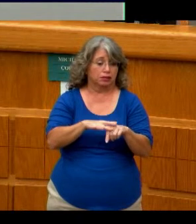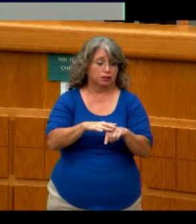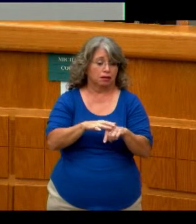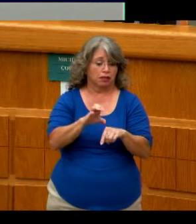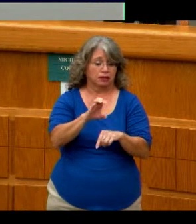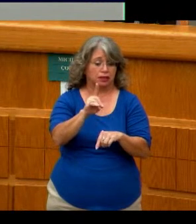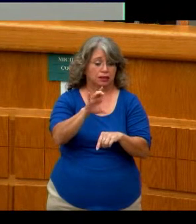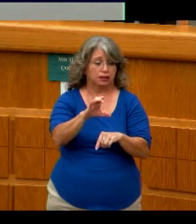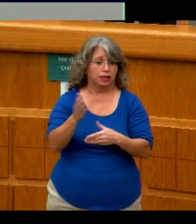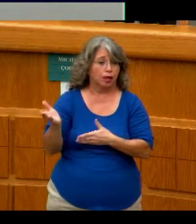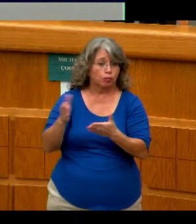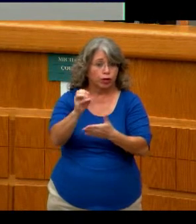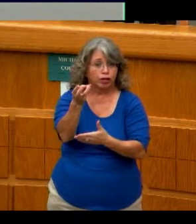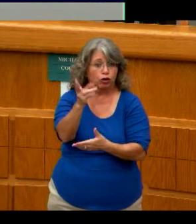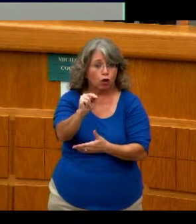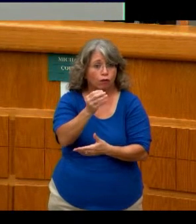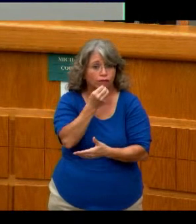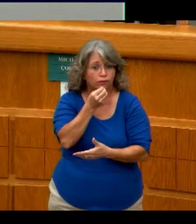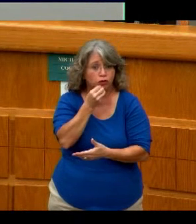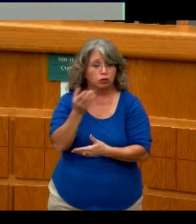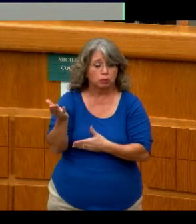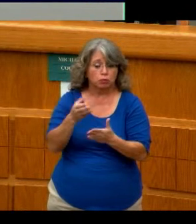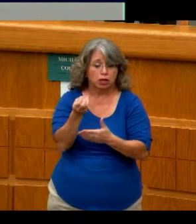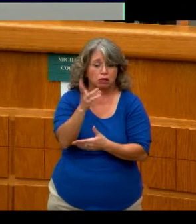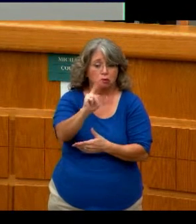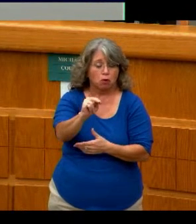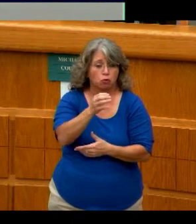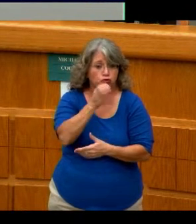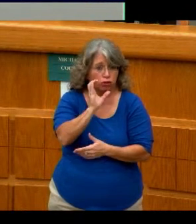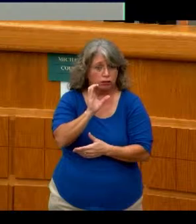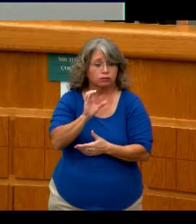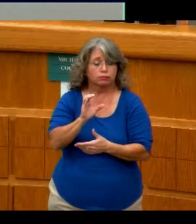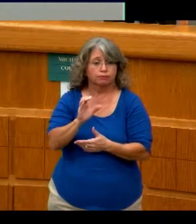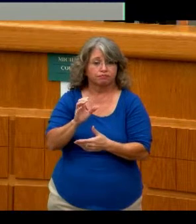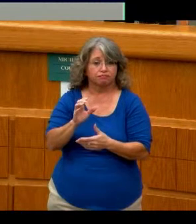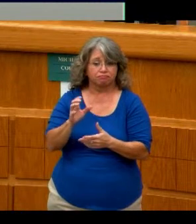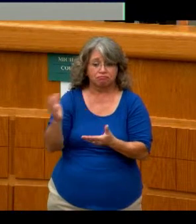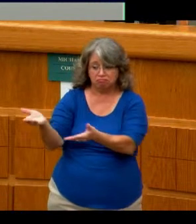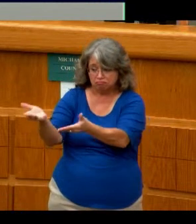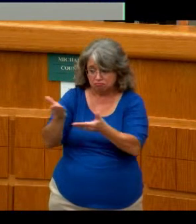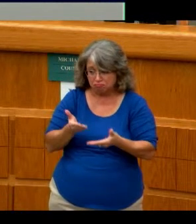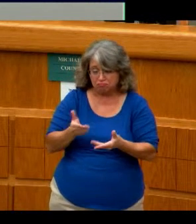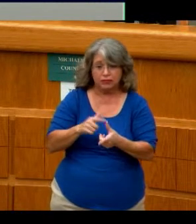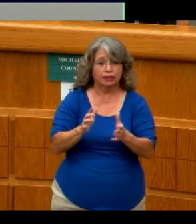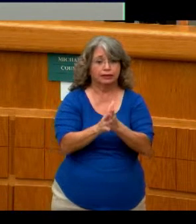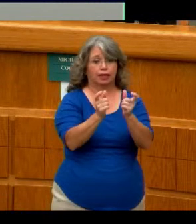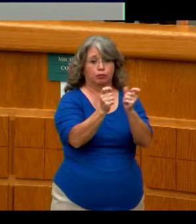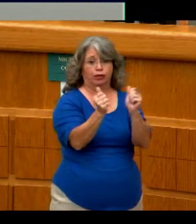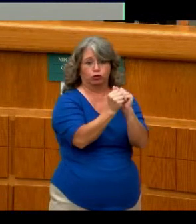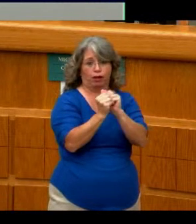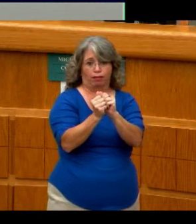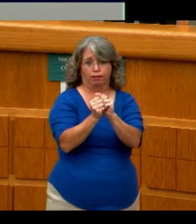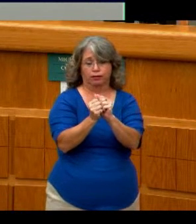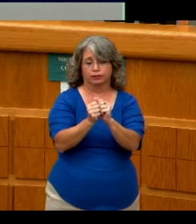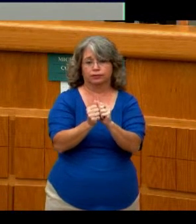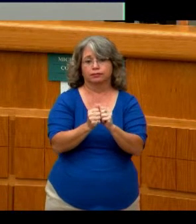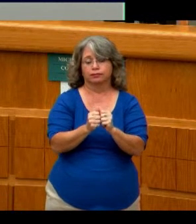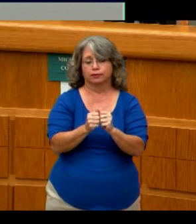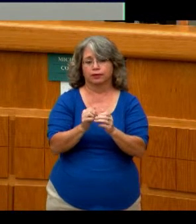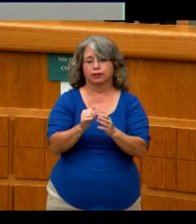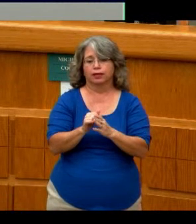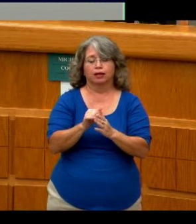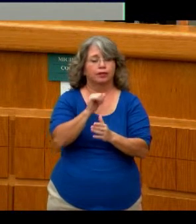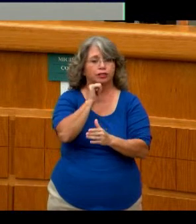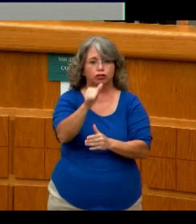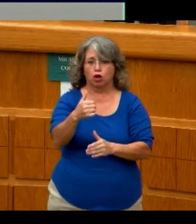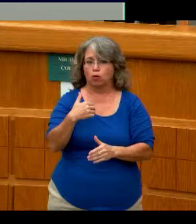BYO, this is something I didn't think about that's on the CDC website. Bring your own food, bring your own drinks, and then celebrate together.